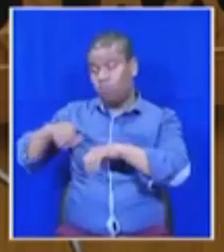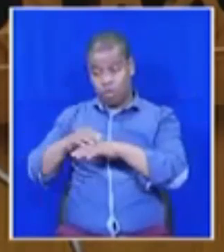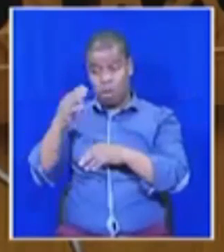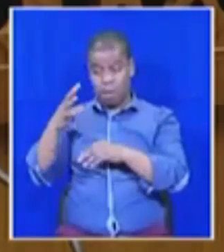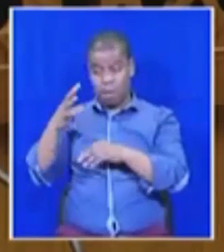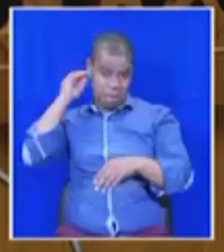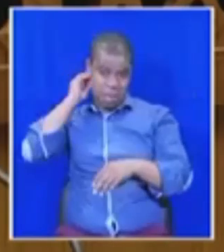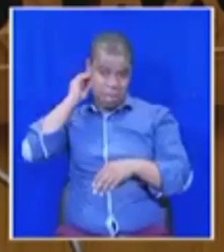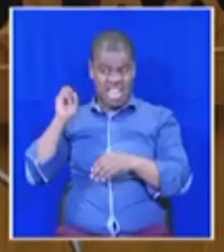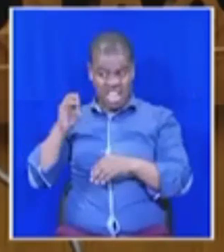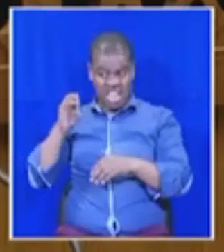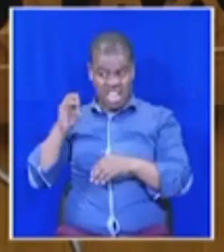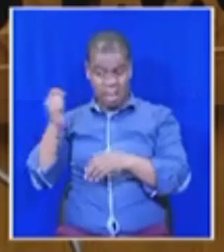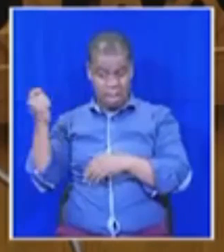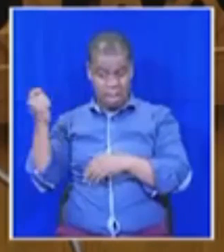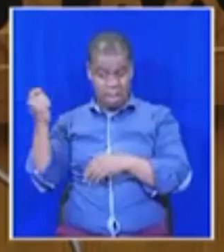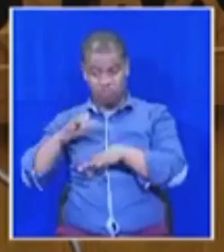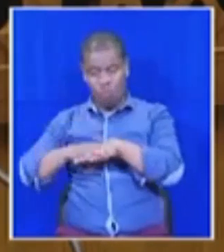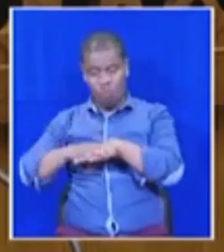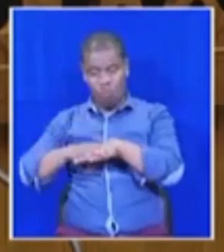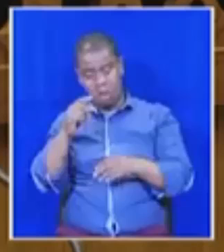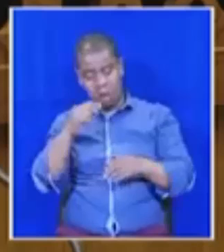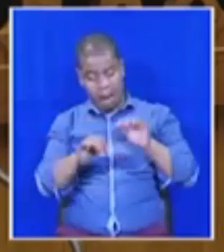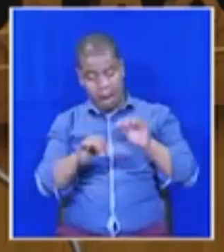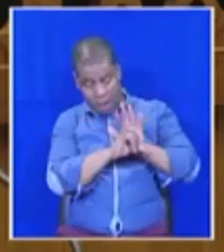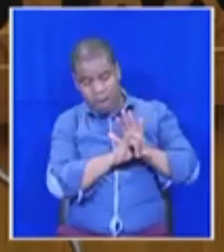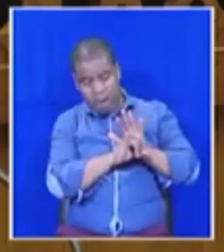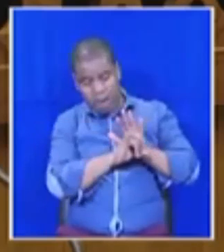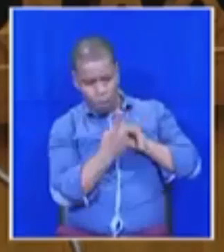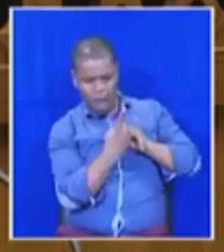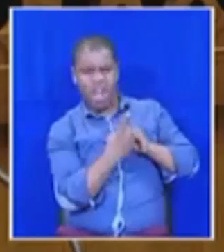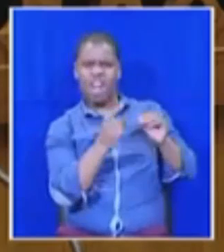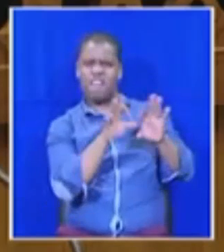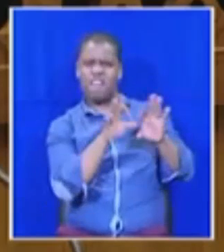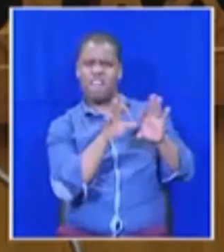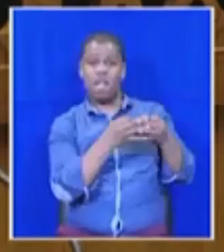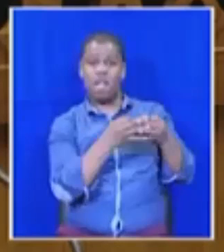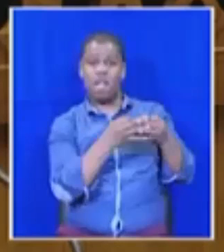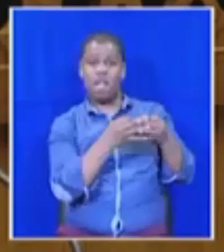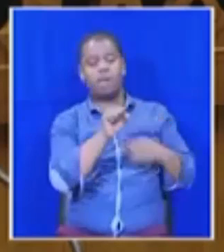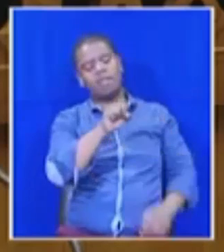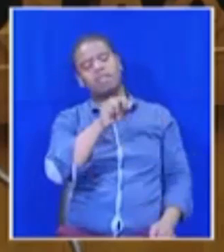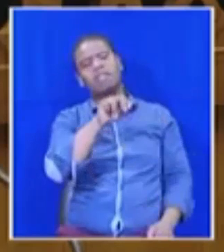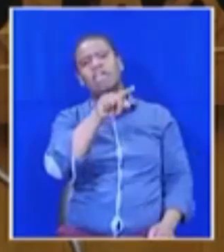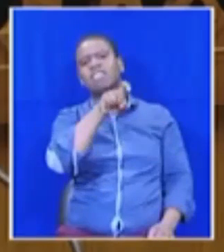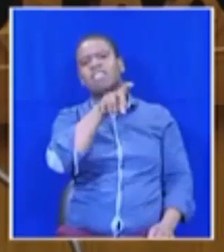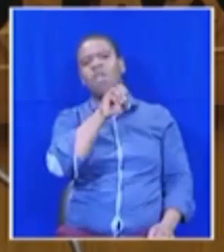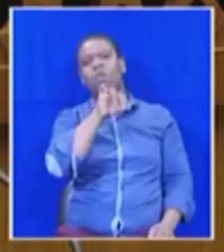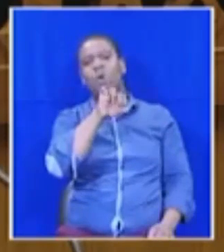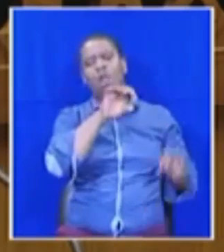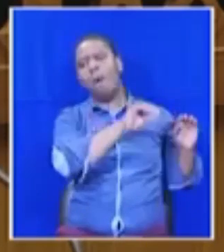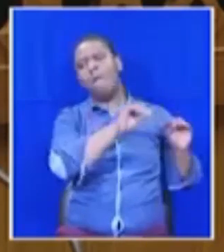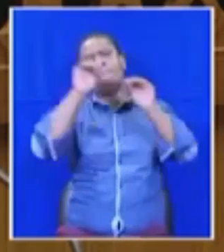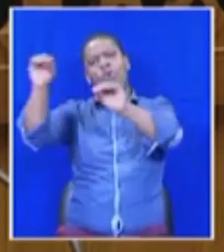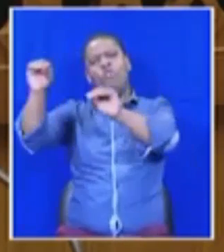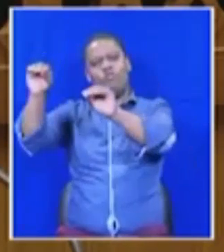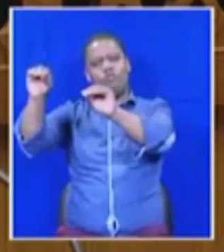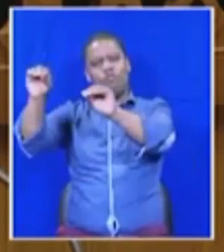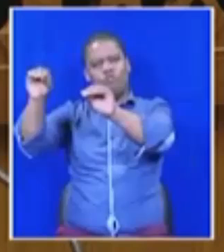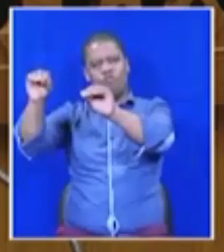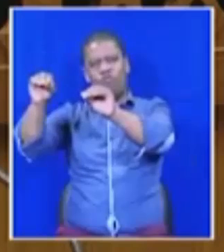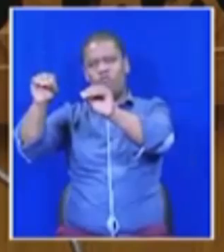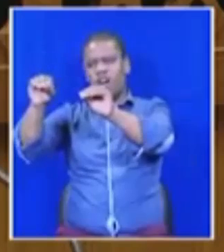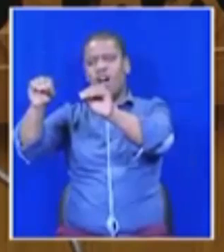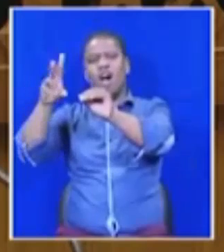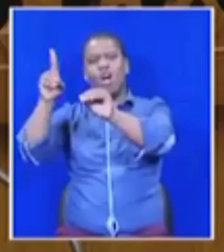much earlier that one family, which was living in Saxonwold and now at Dubai, the Guptas, was getting